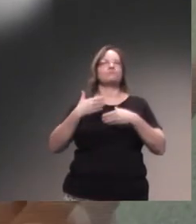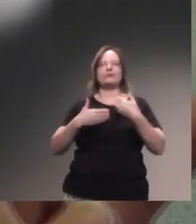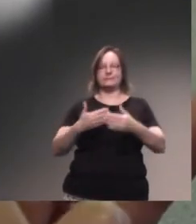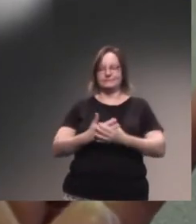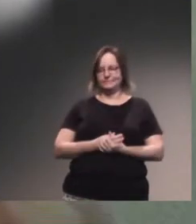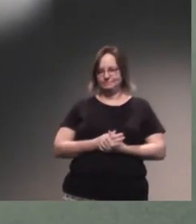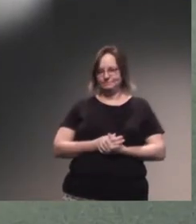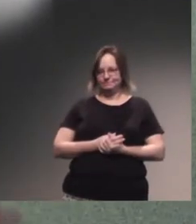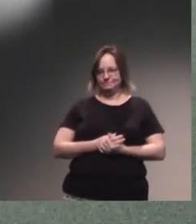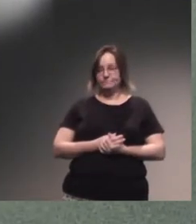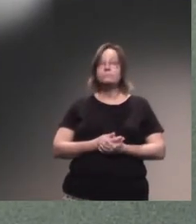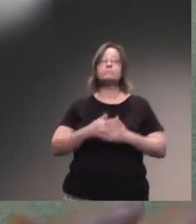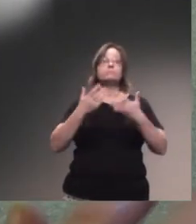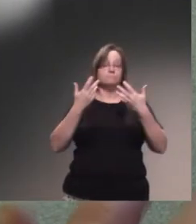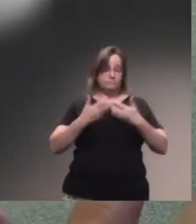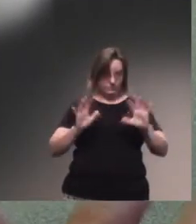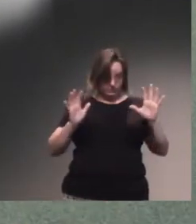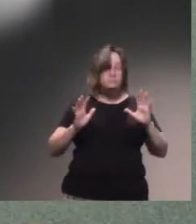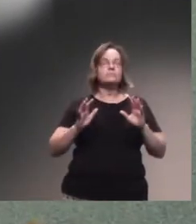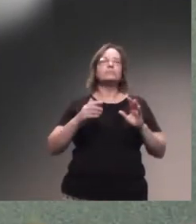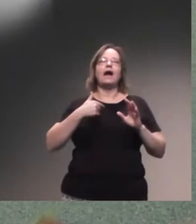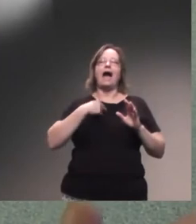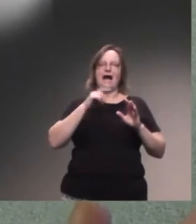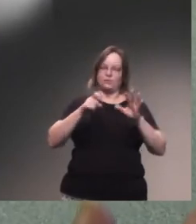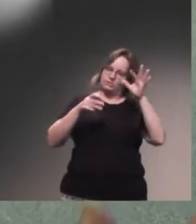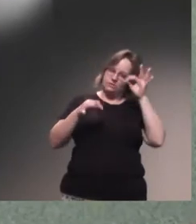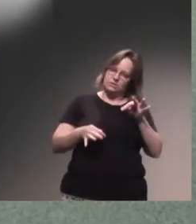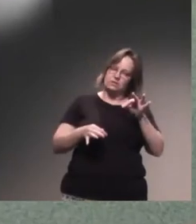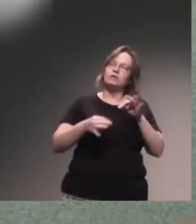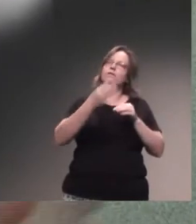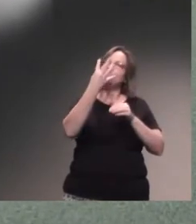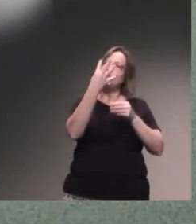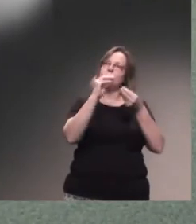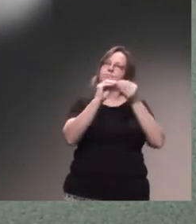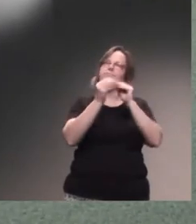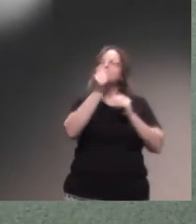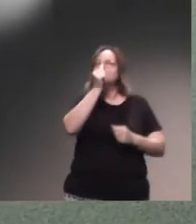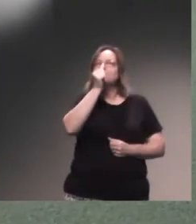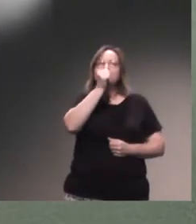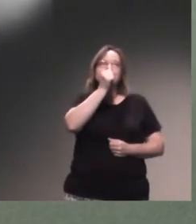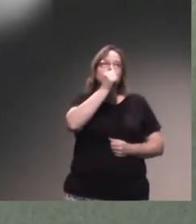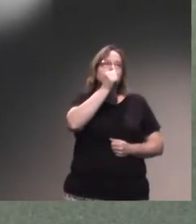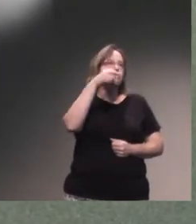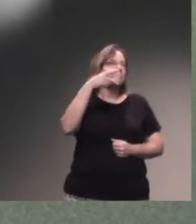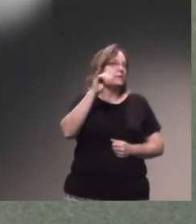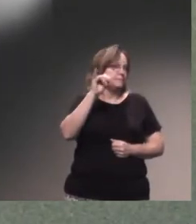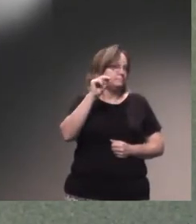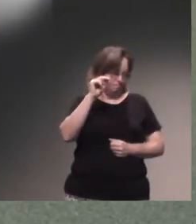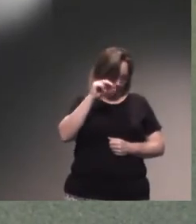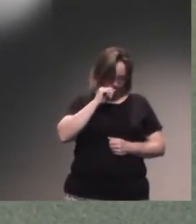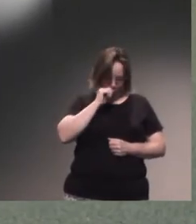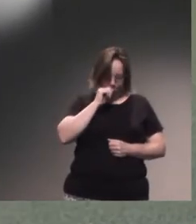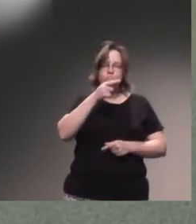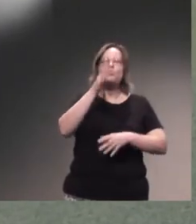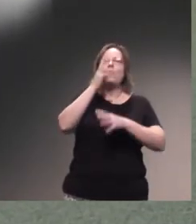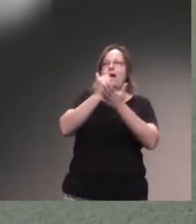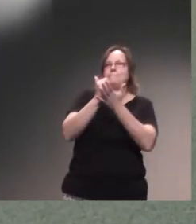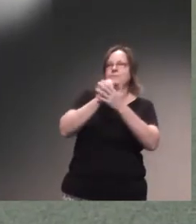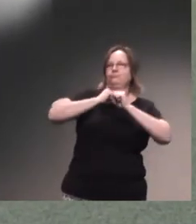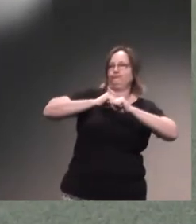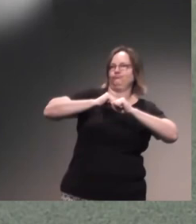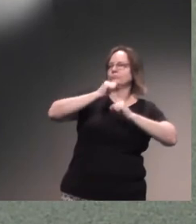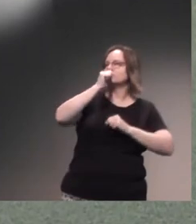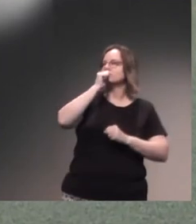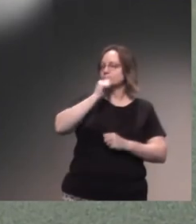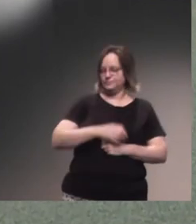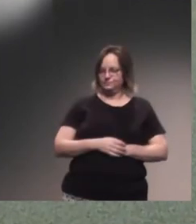Then you'll be asked to select a 4-digit PIN number, and that'll keep all your information secure. They'll send